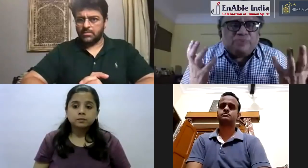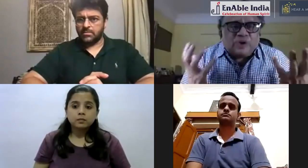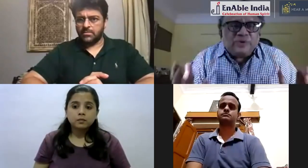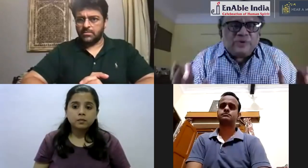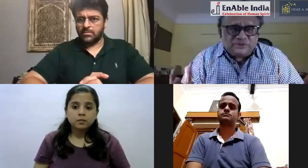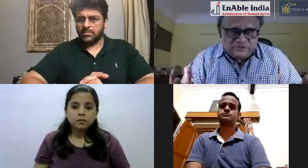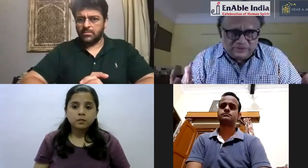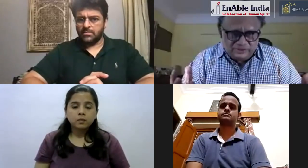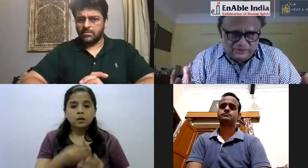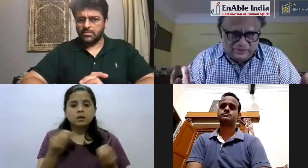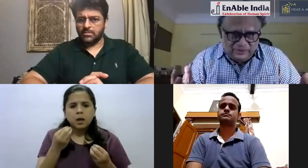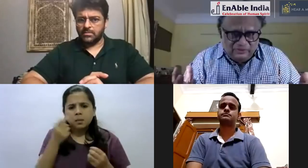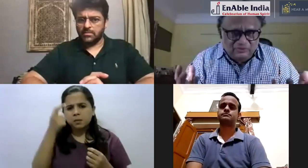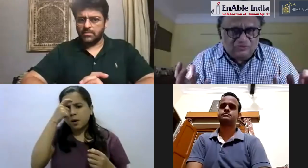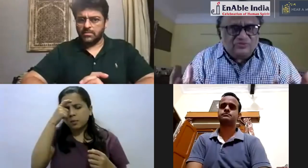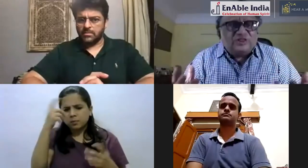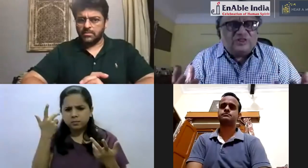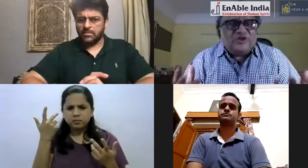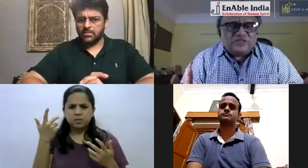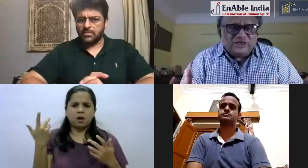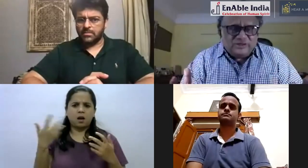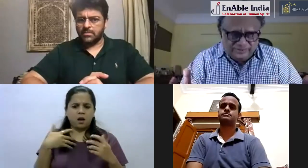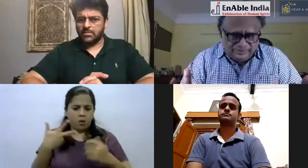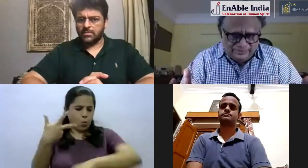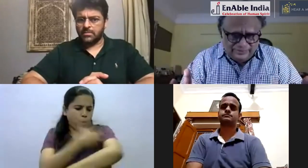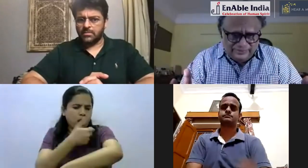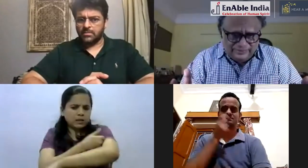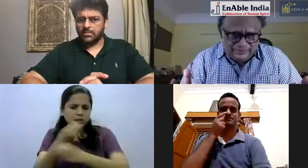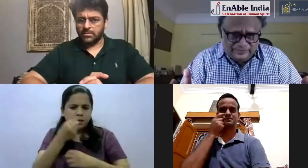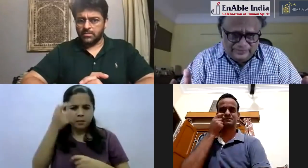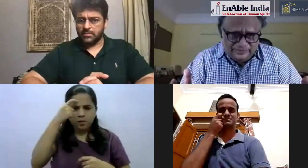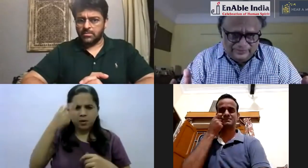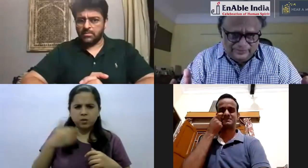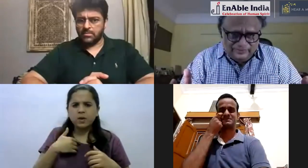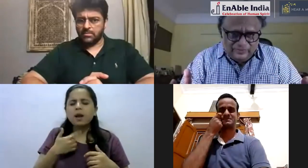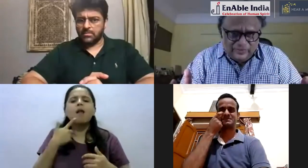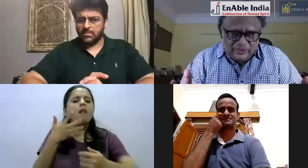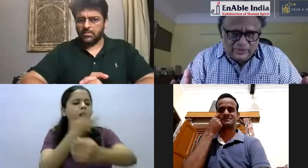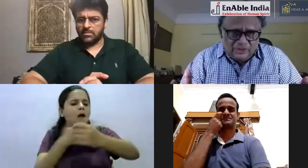clotting problems with vaccine.